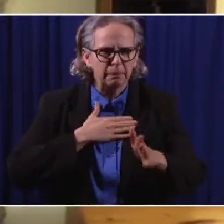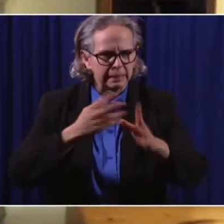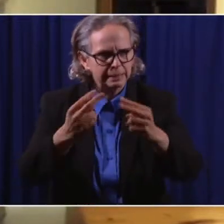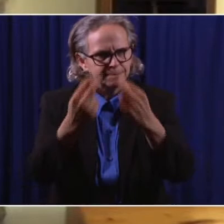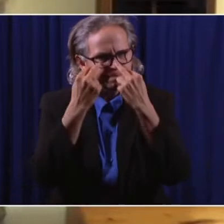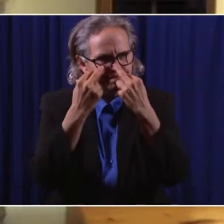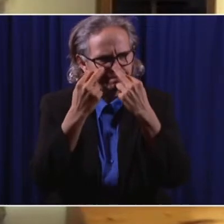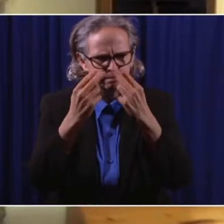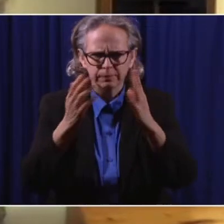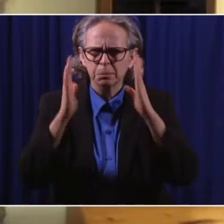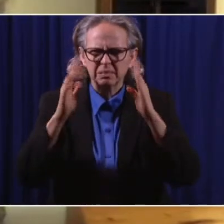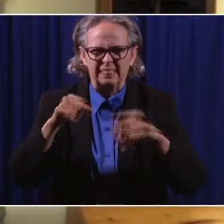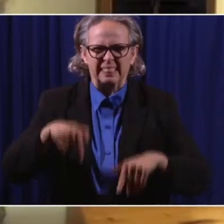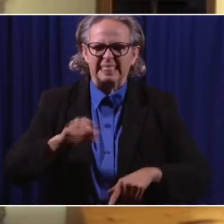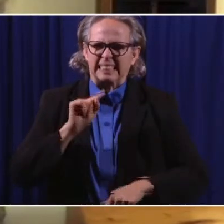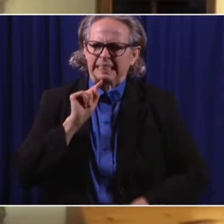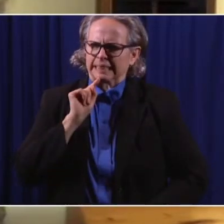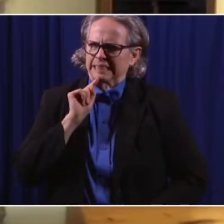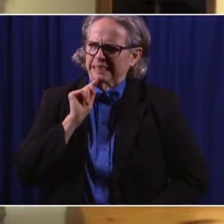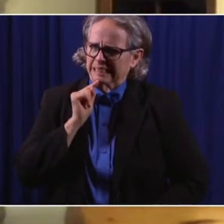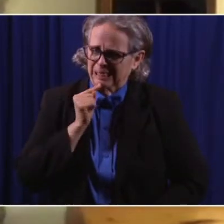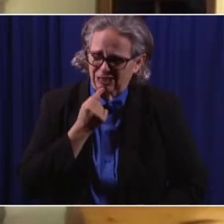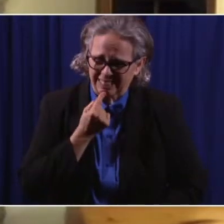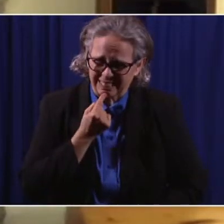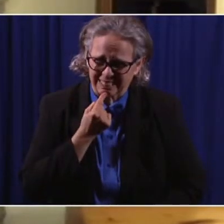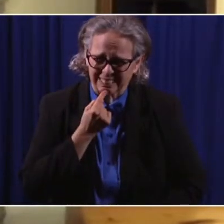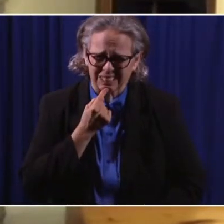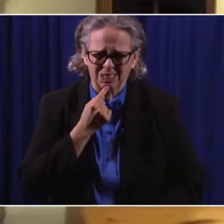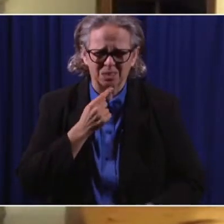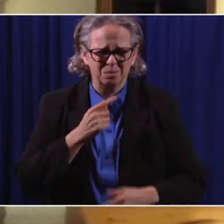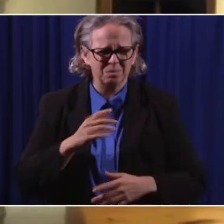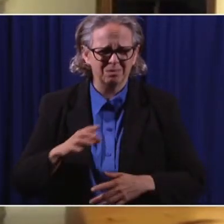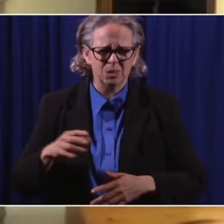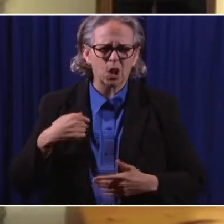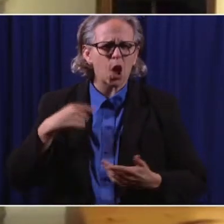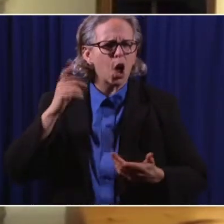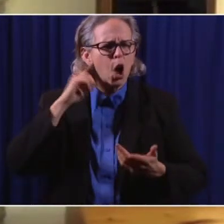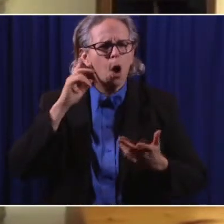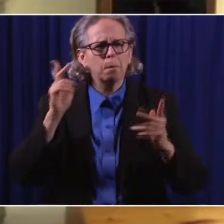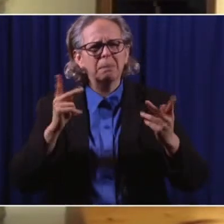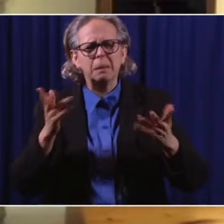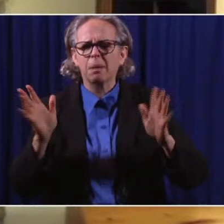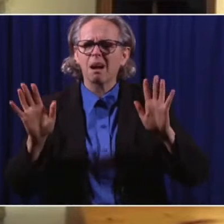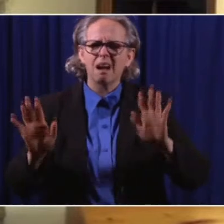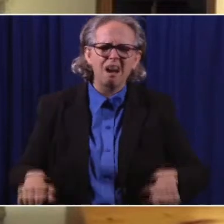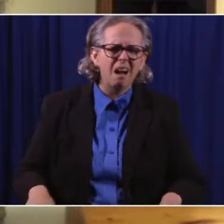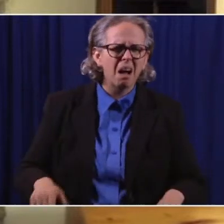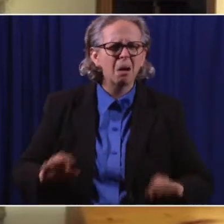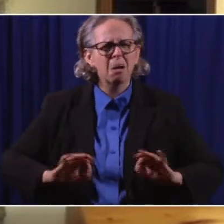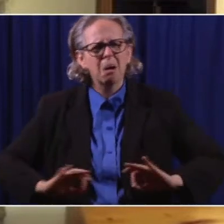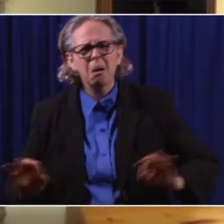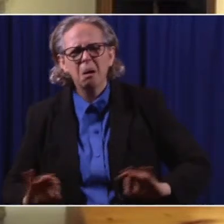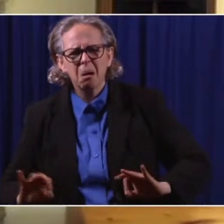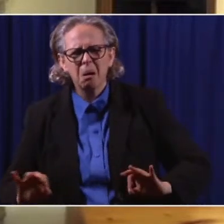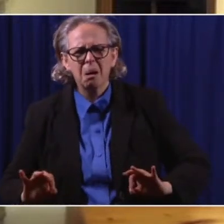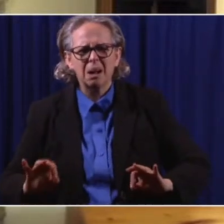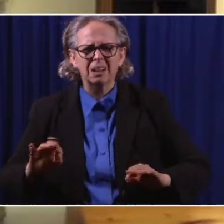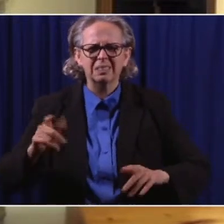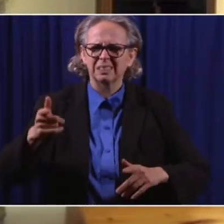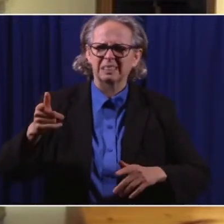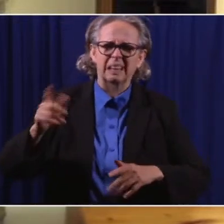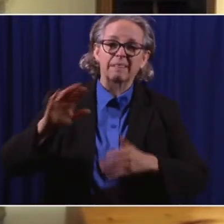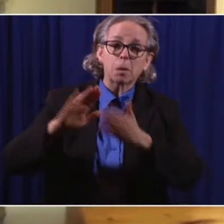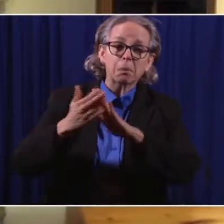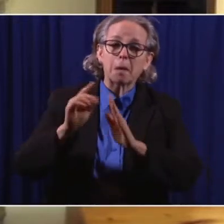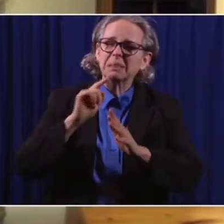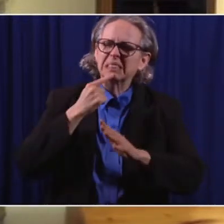I'll pay attention when it threatens me and my family. The message to them today is,